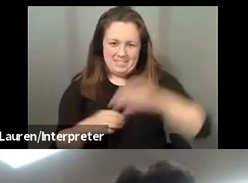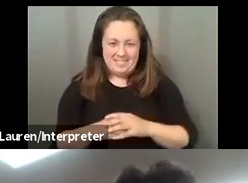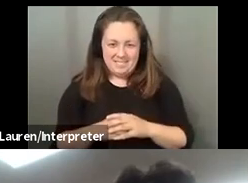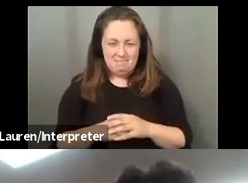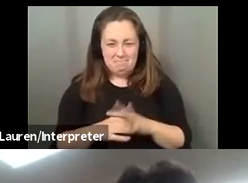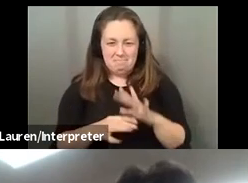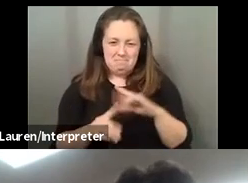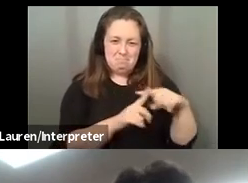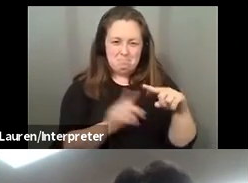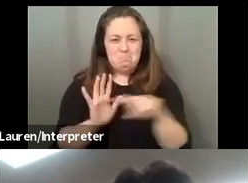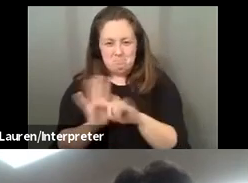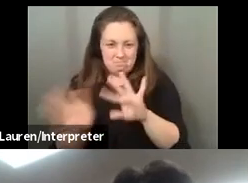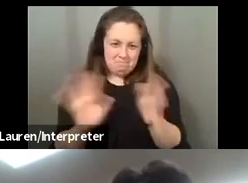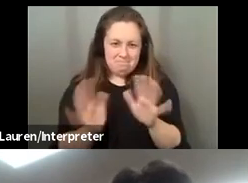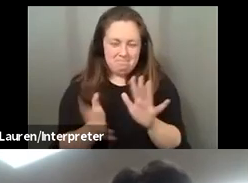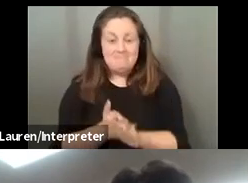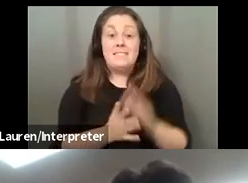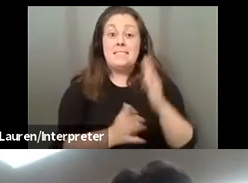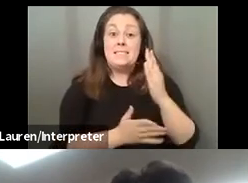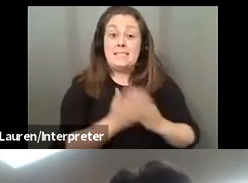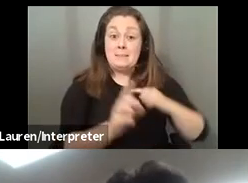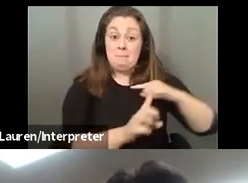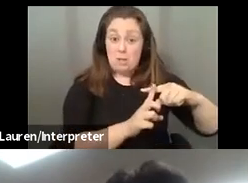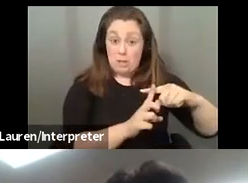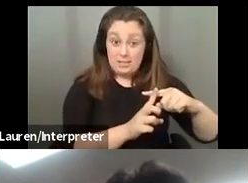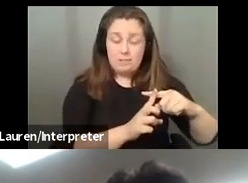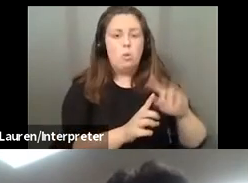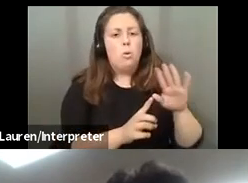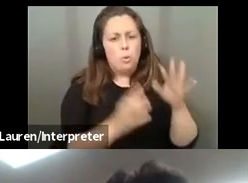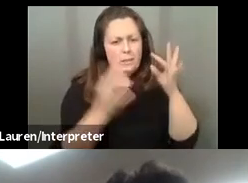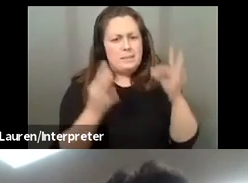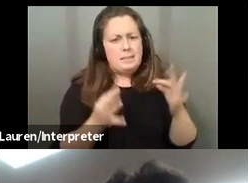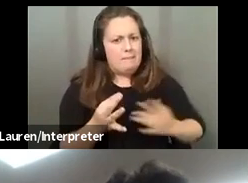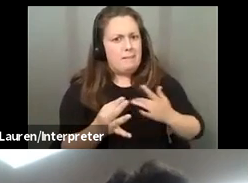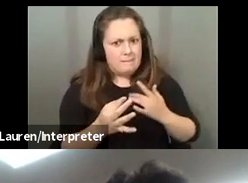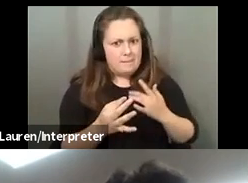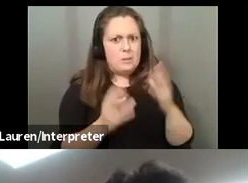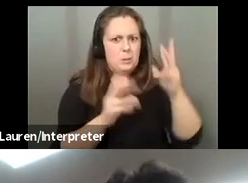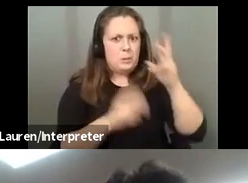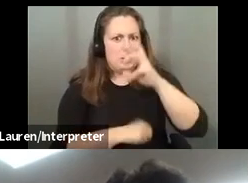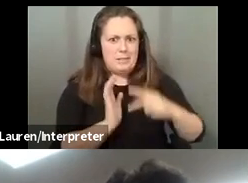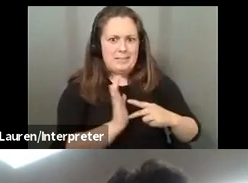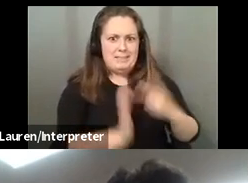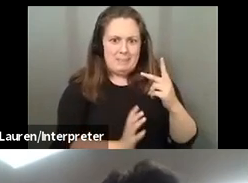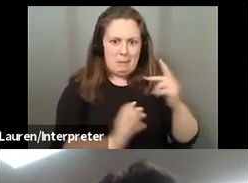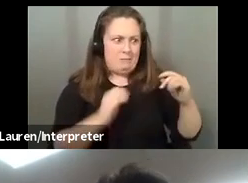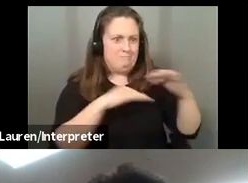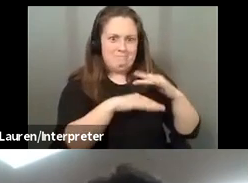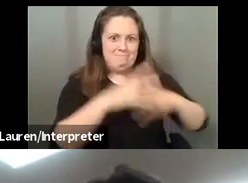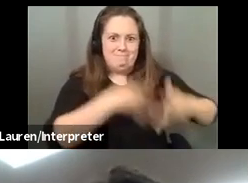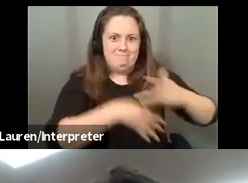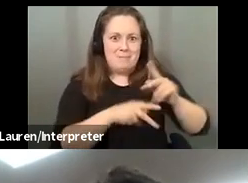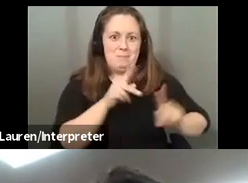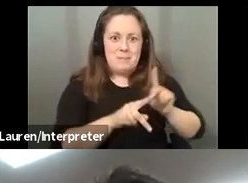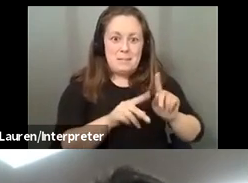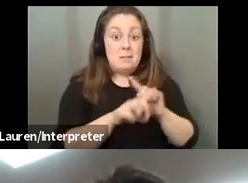stuff. Some of the positives were, it definitely feels weird with double the amount of people, but I actually find that going back full time has